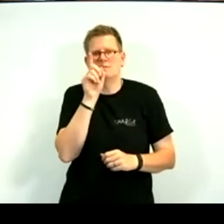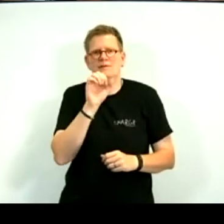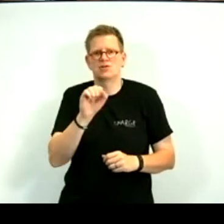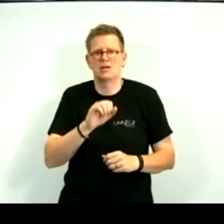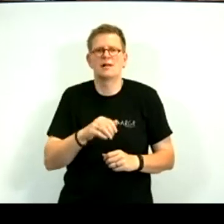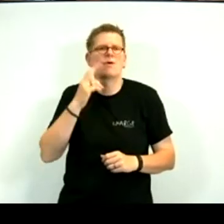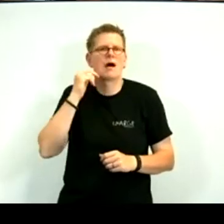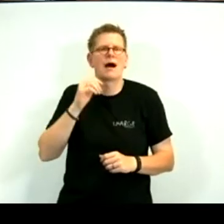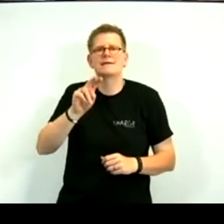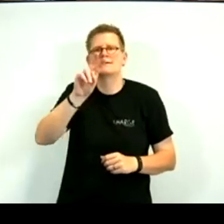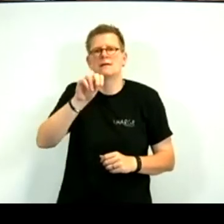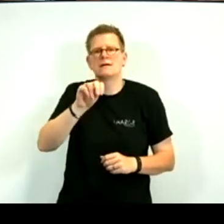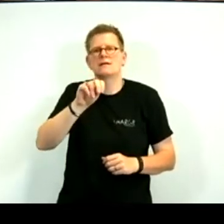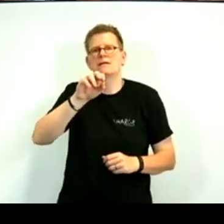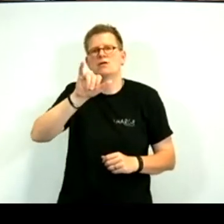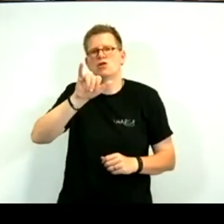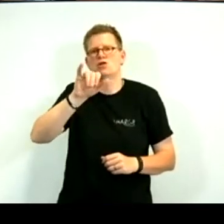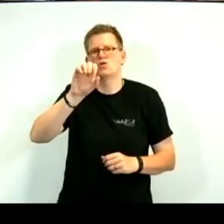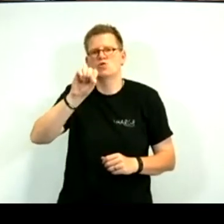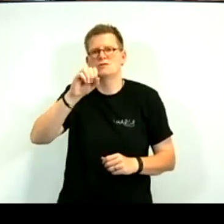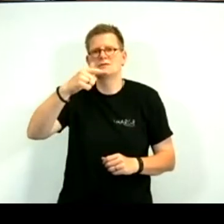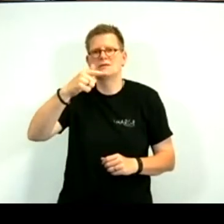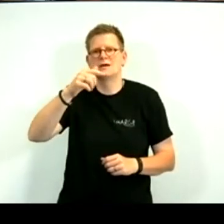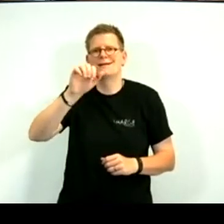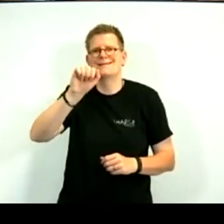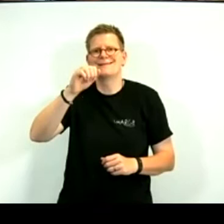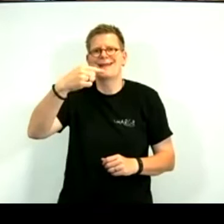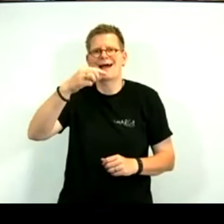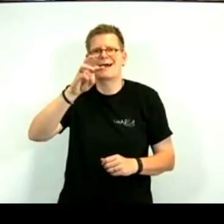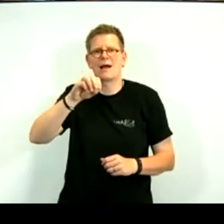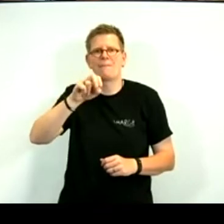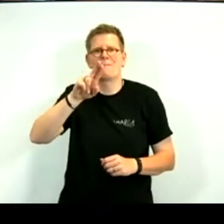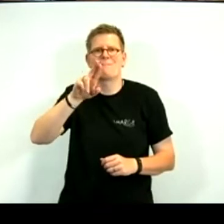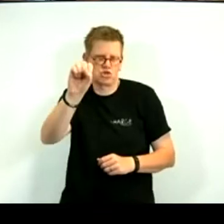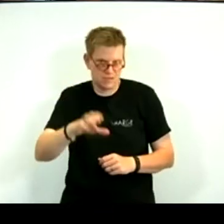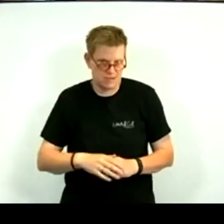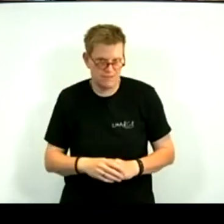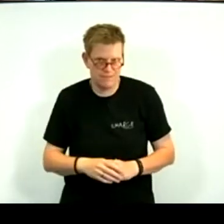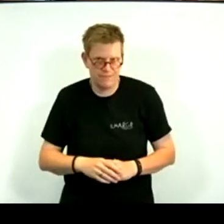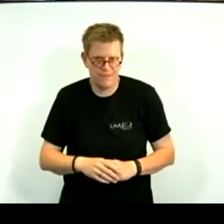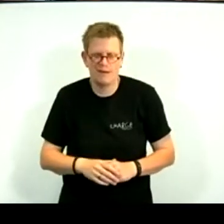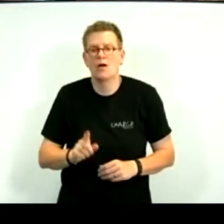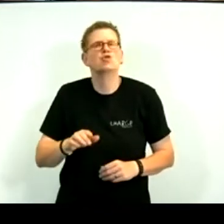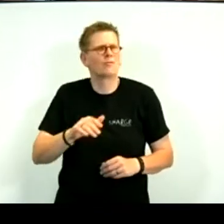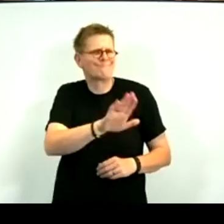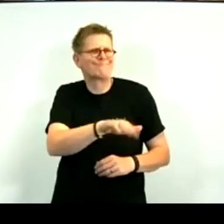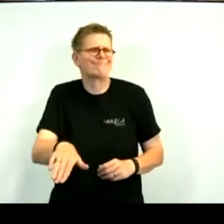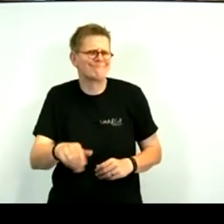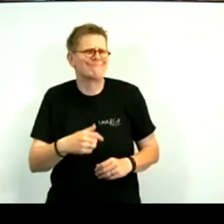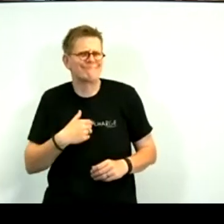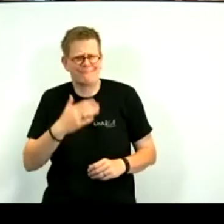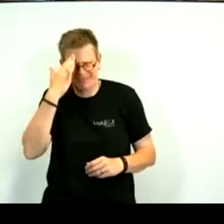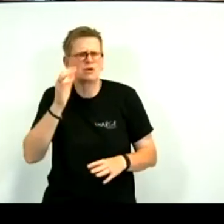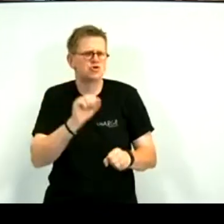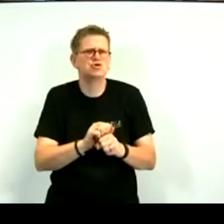And I think usually most of the children I know, the eyes go side to side, but sometimes nystagmus goes